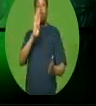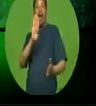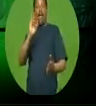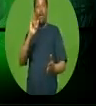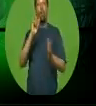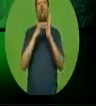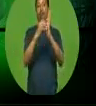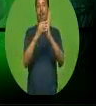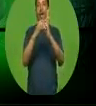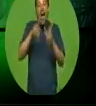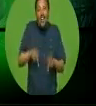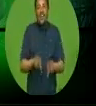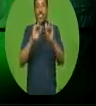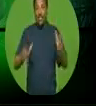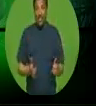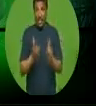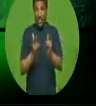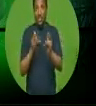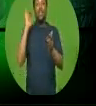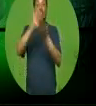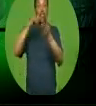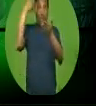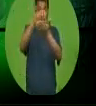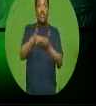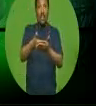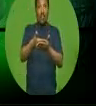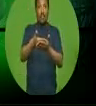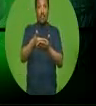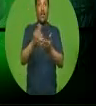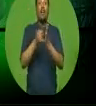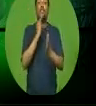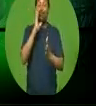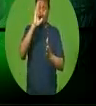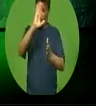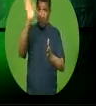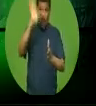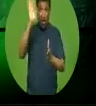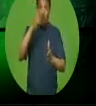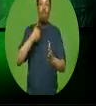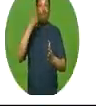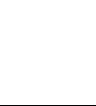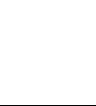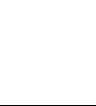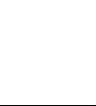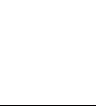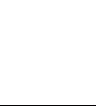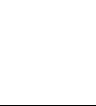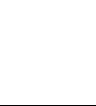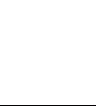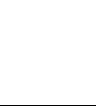agricultural strategy. Until then, it is goodbye from me. Goodbye.